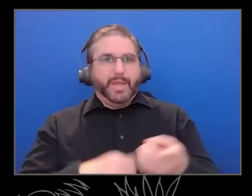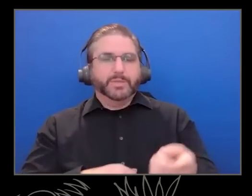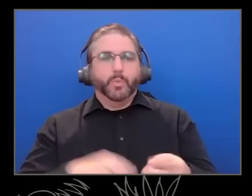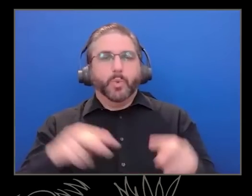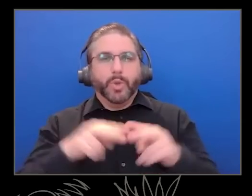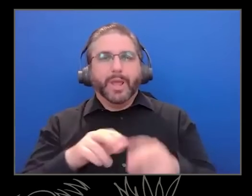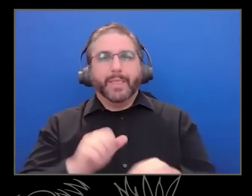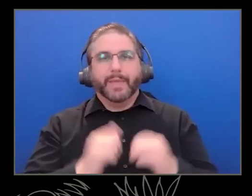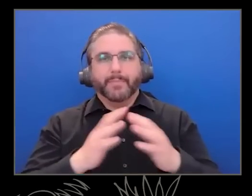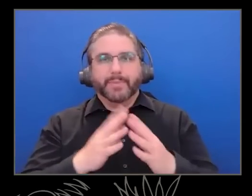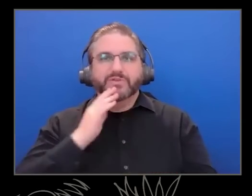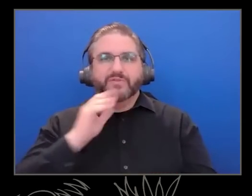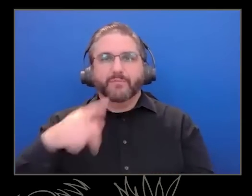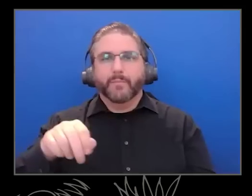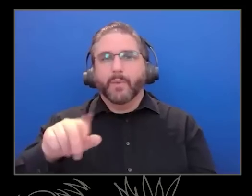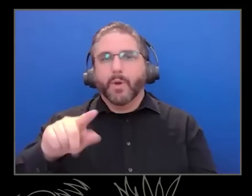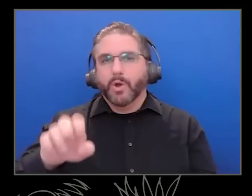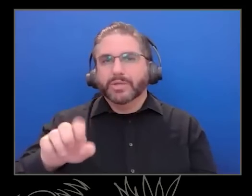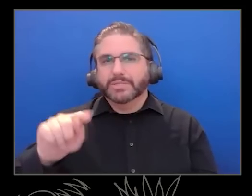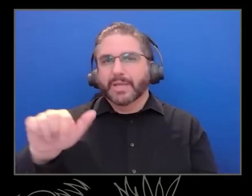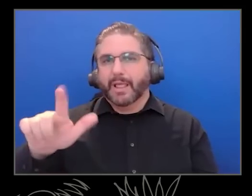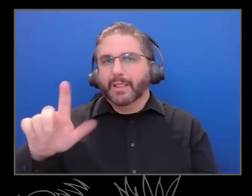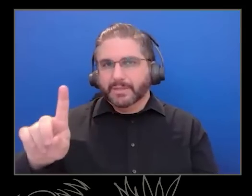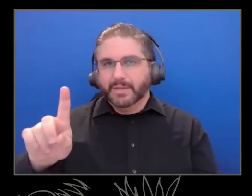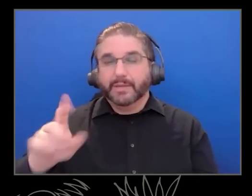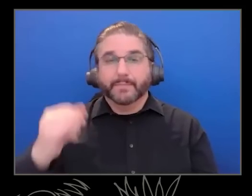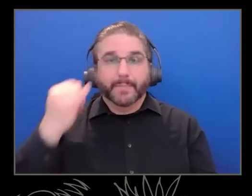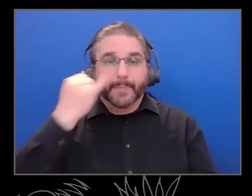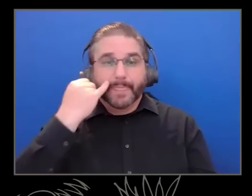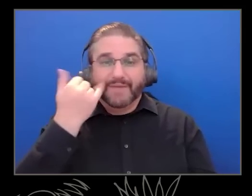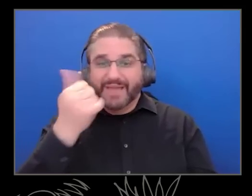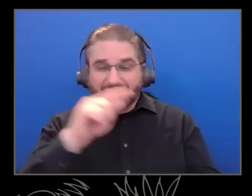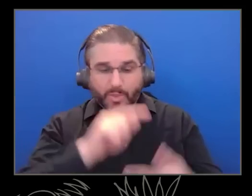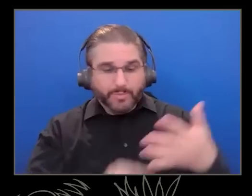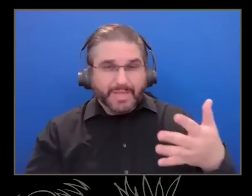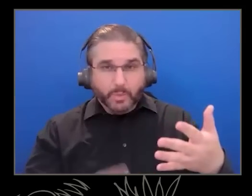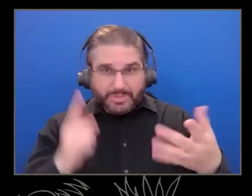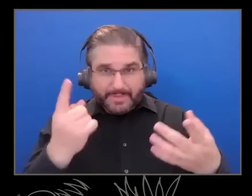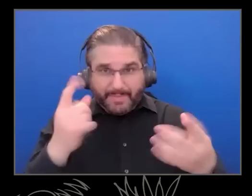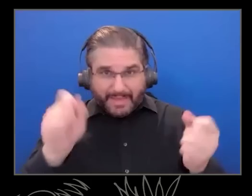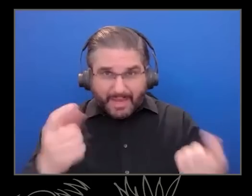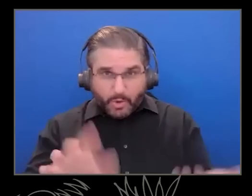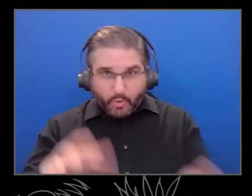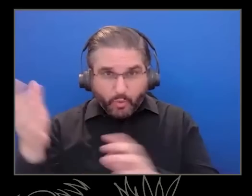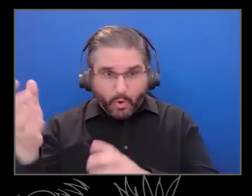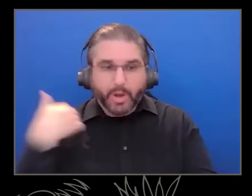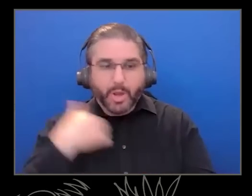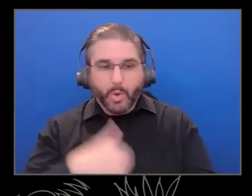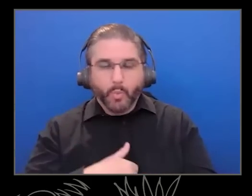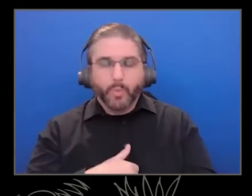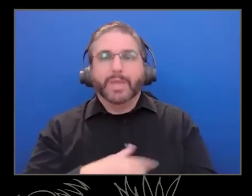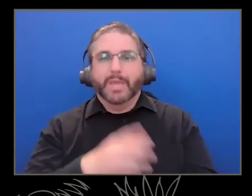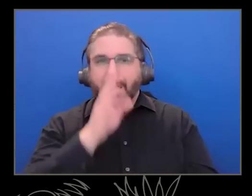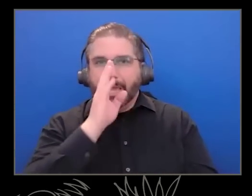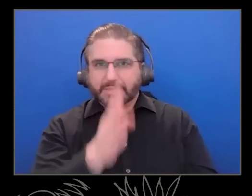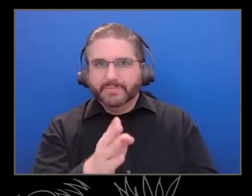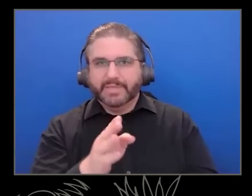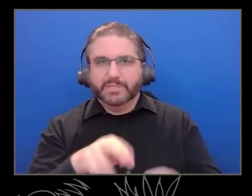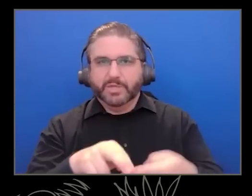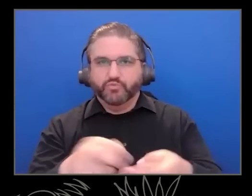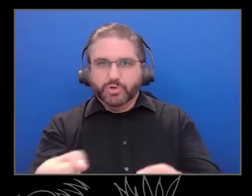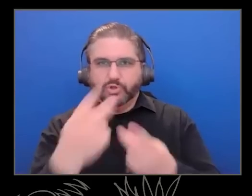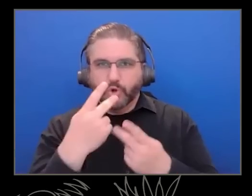TLD, right? In each of the places where something can go wrong in our function, we explicitly return an